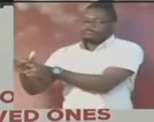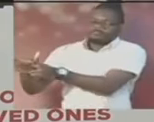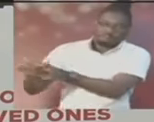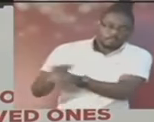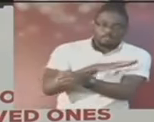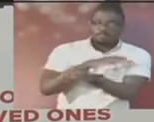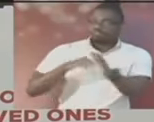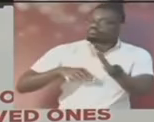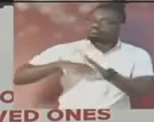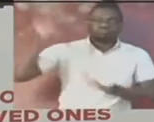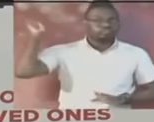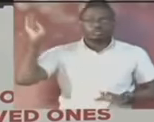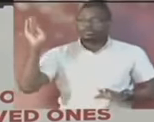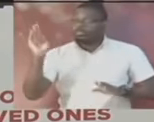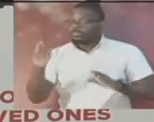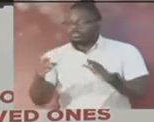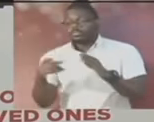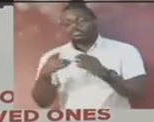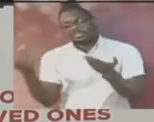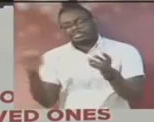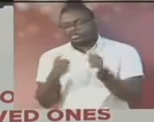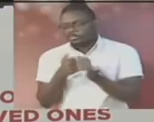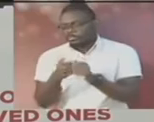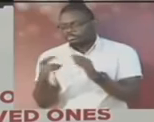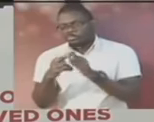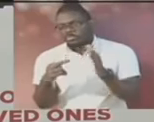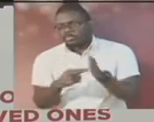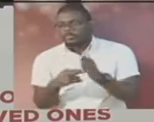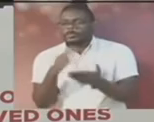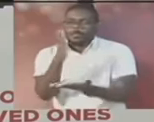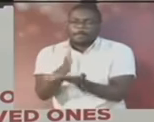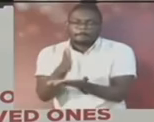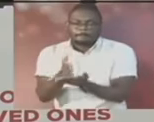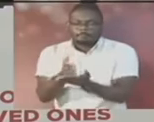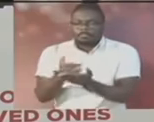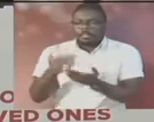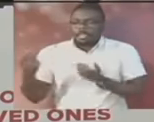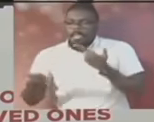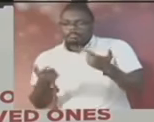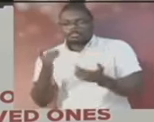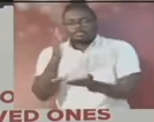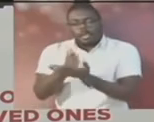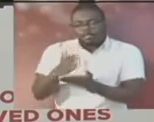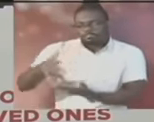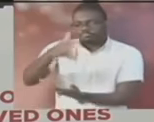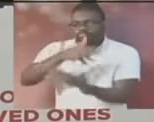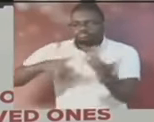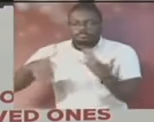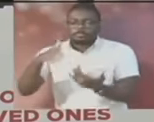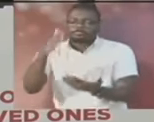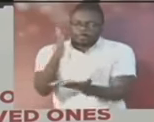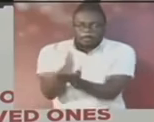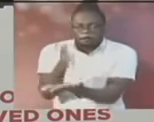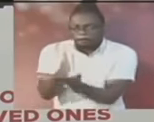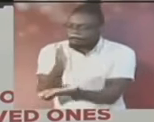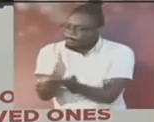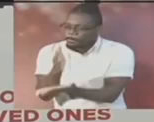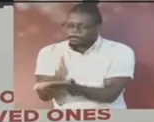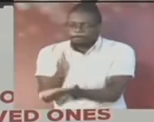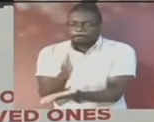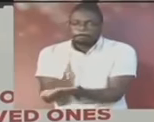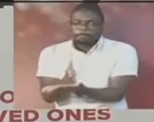I'm asking everyone to stop the commingling, stop the mixing of persons. It's becoming overburdening